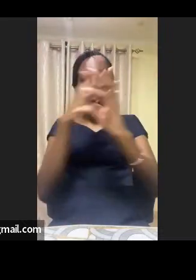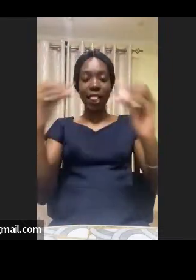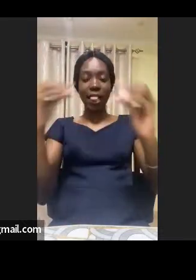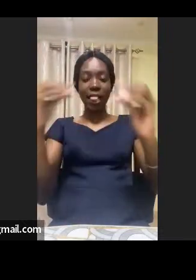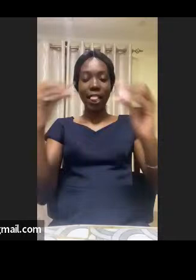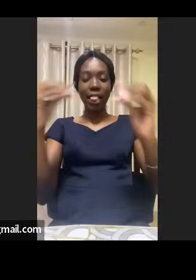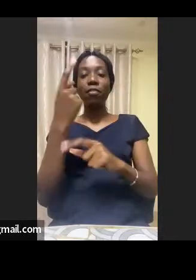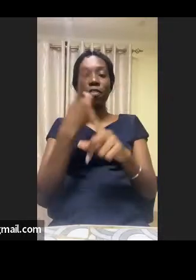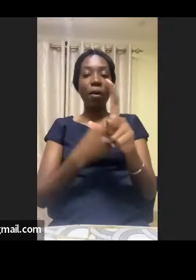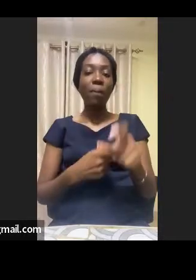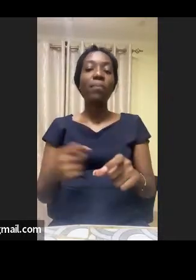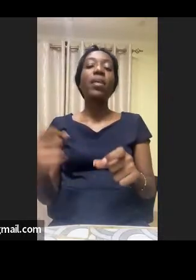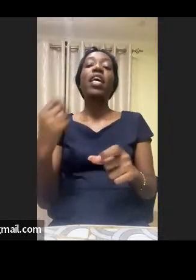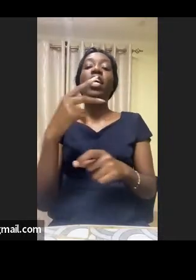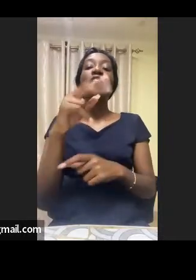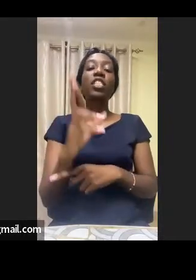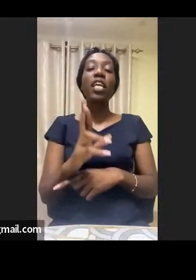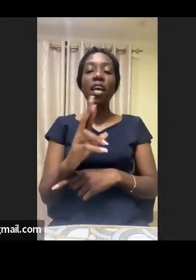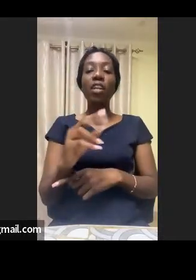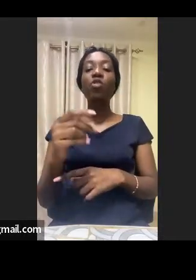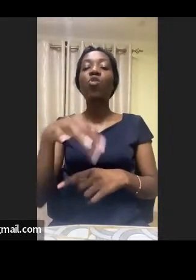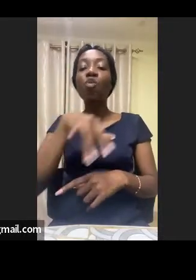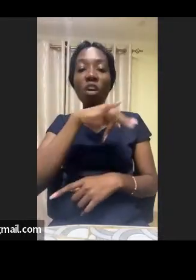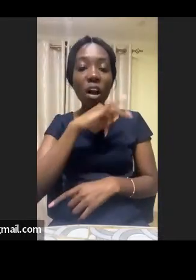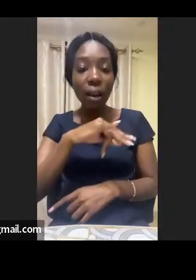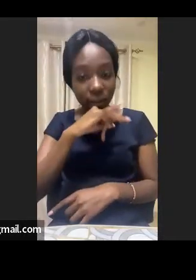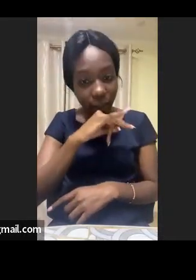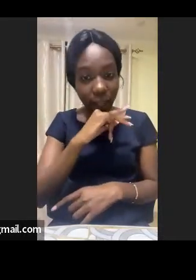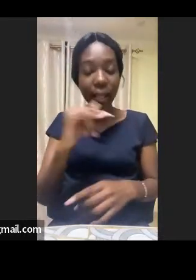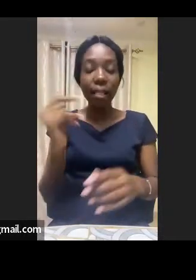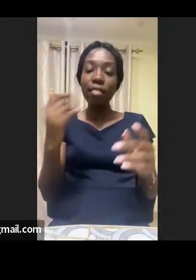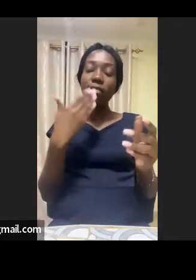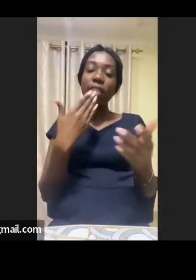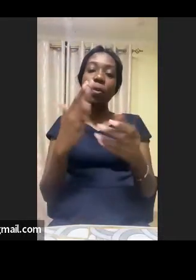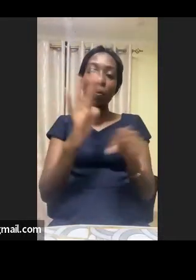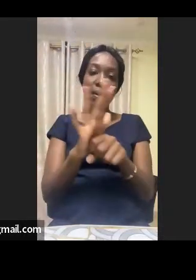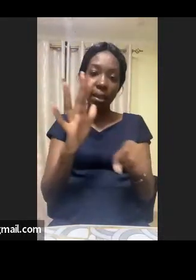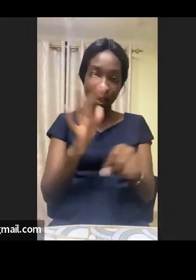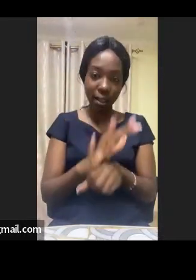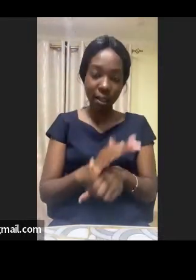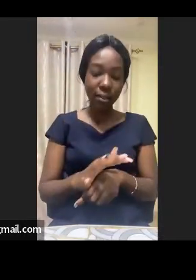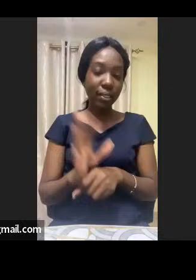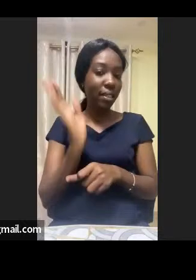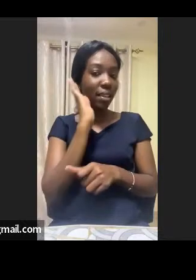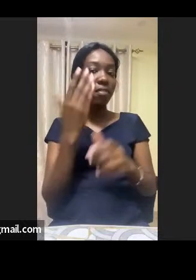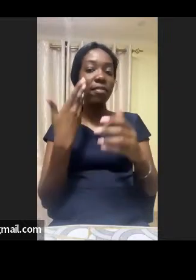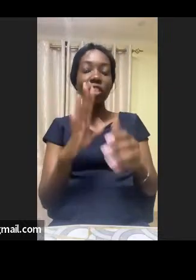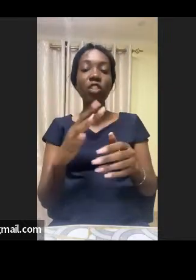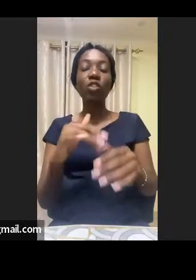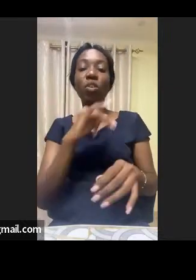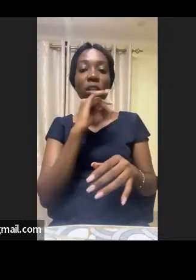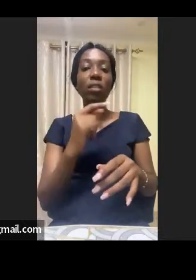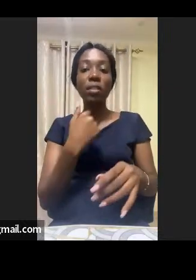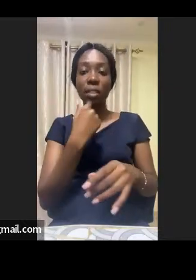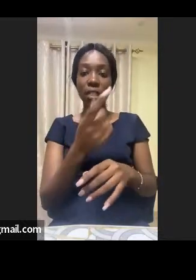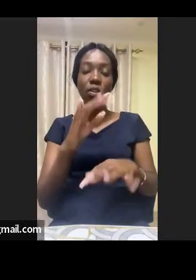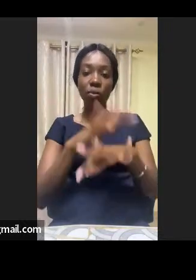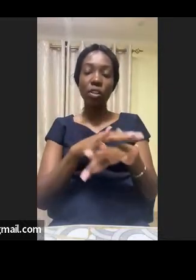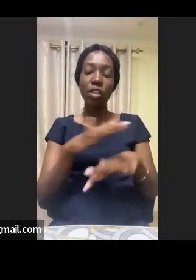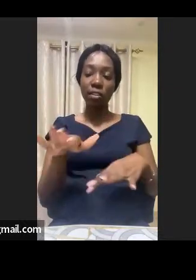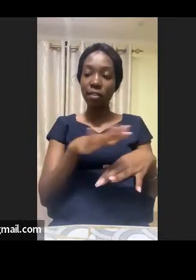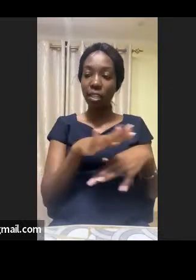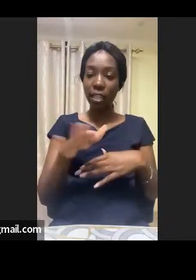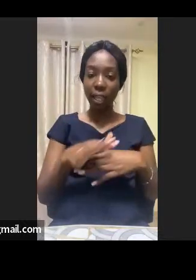Mao, Uganda. Thank you very much. She has had you. Uganda says good evening, Madam Kresha.